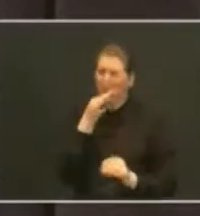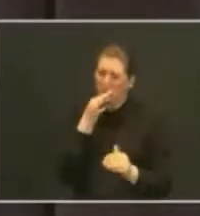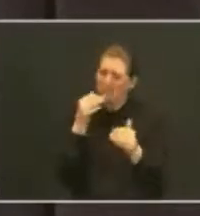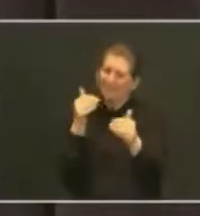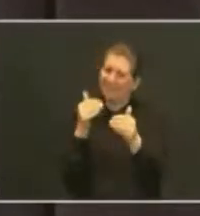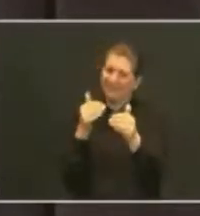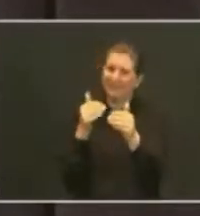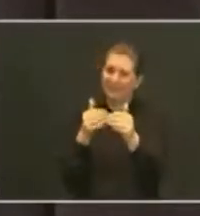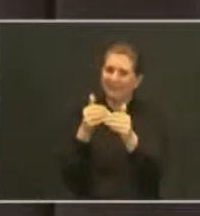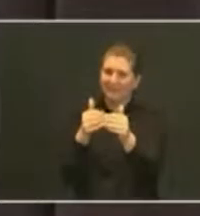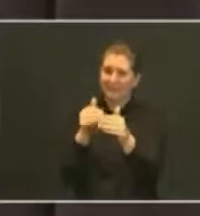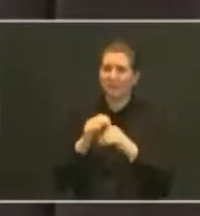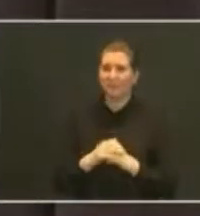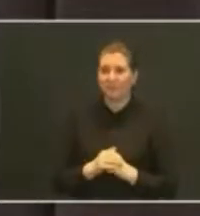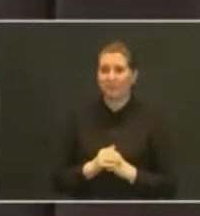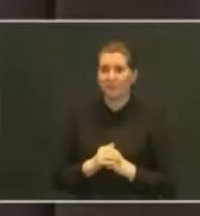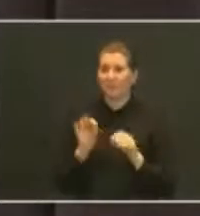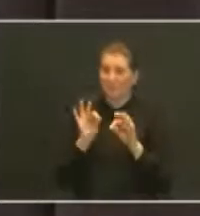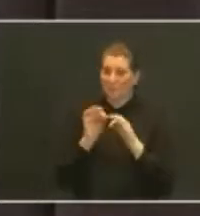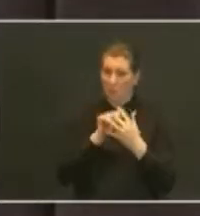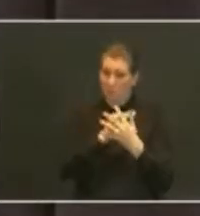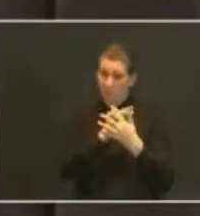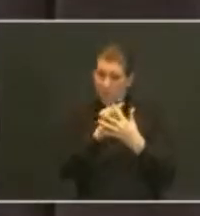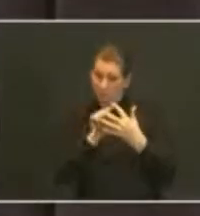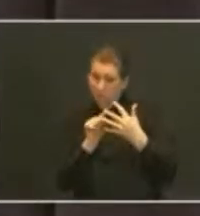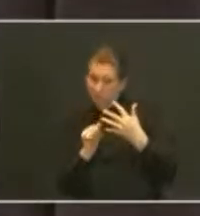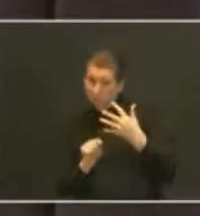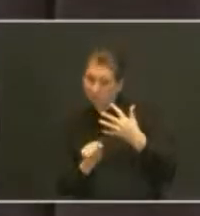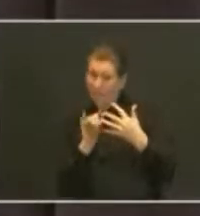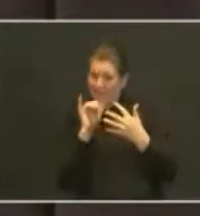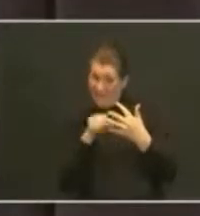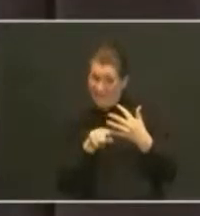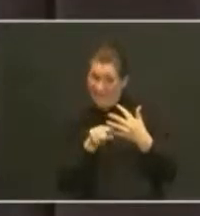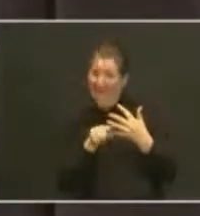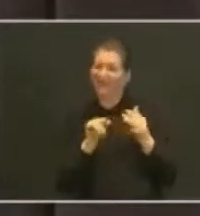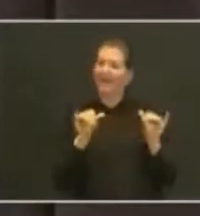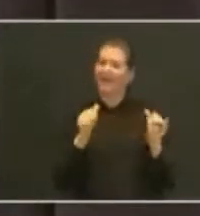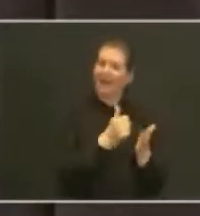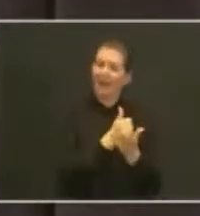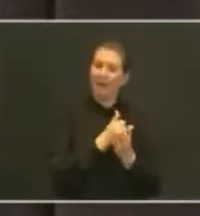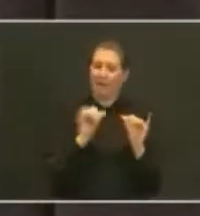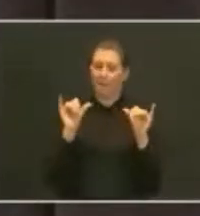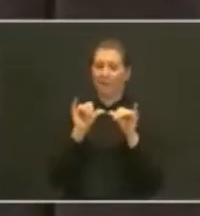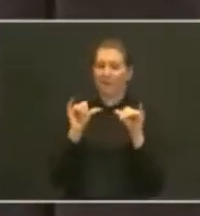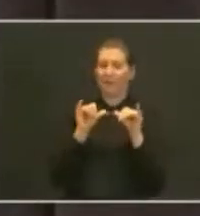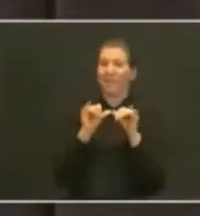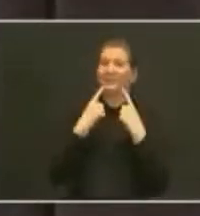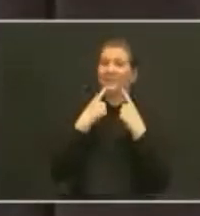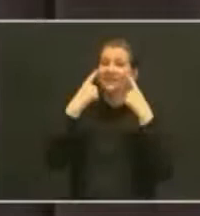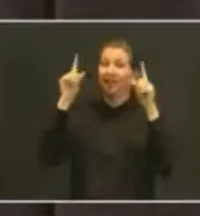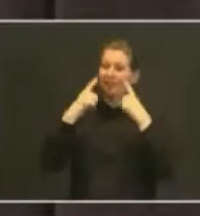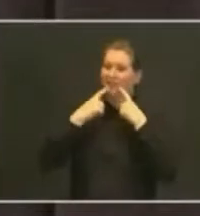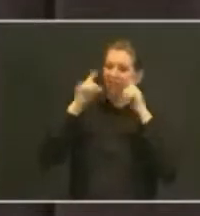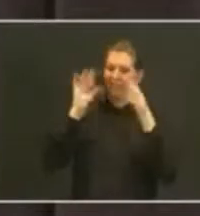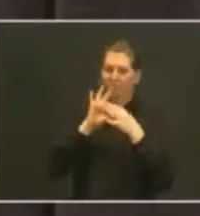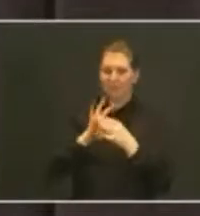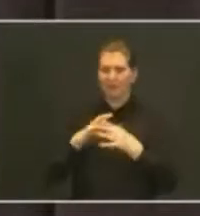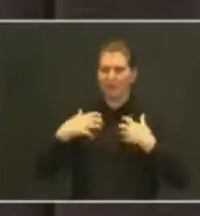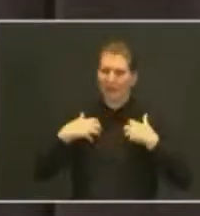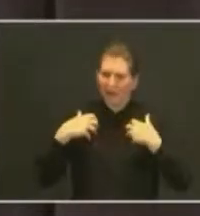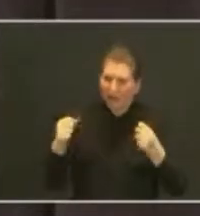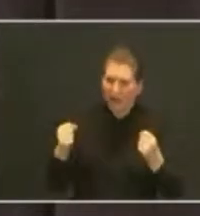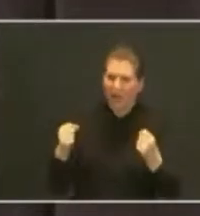measure our success based on health outcomes. How effective were we at keeping people out of the